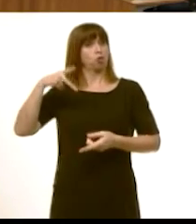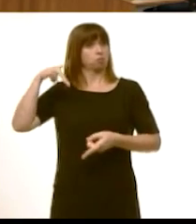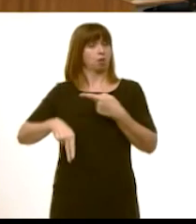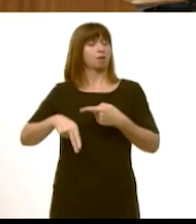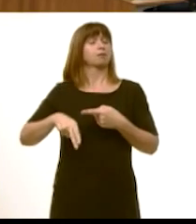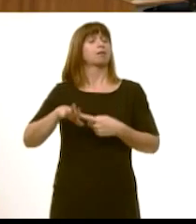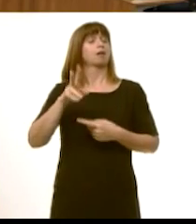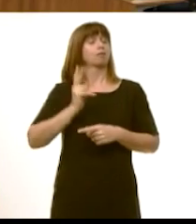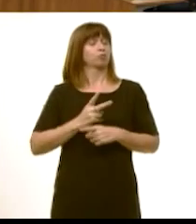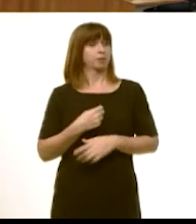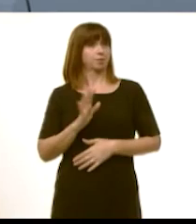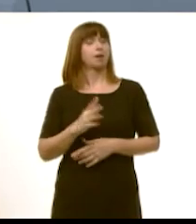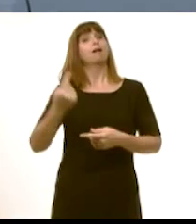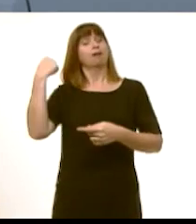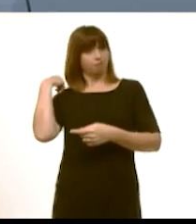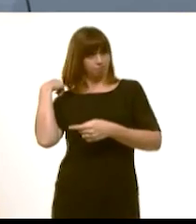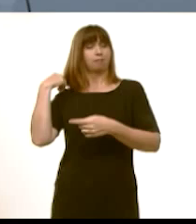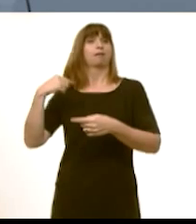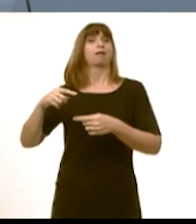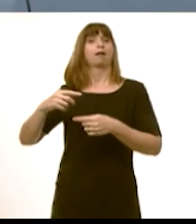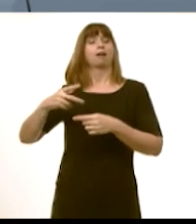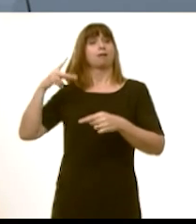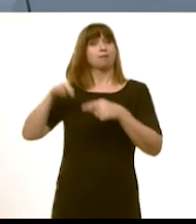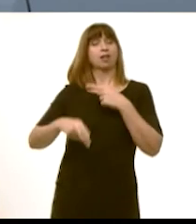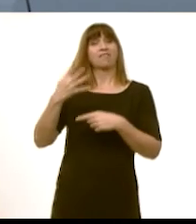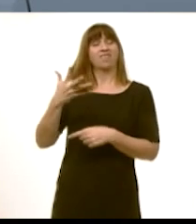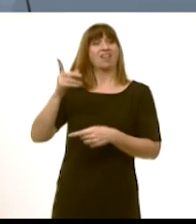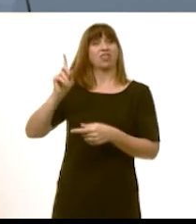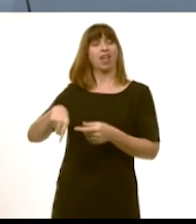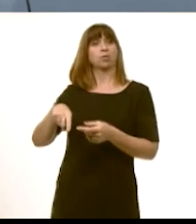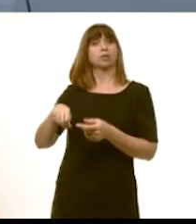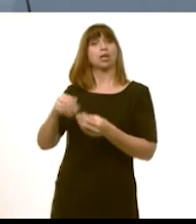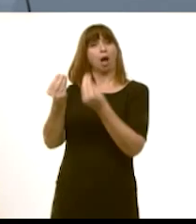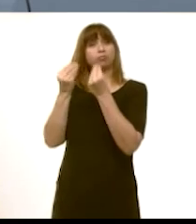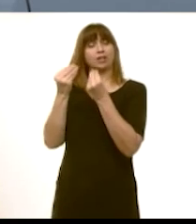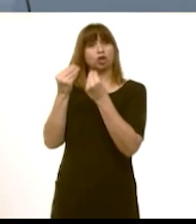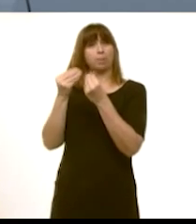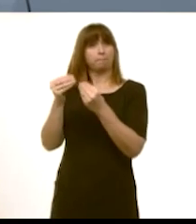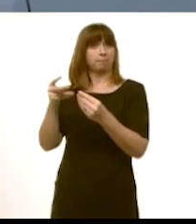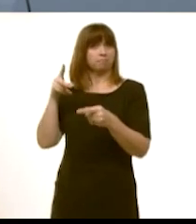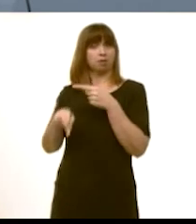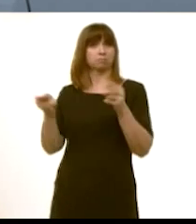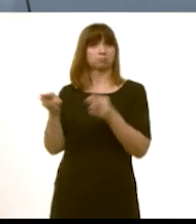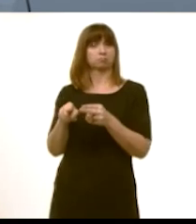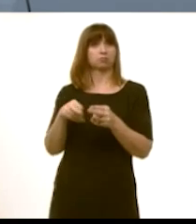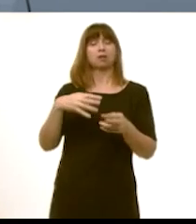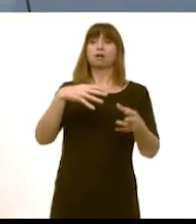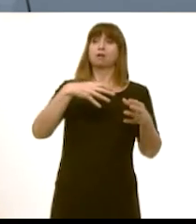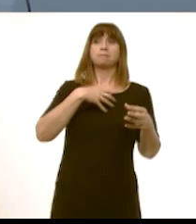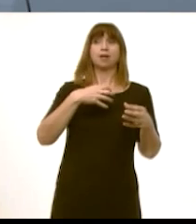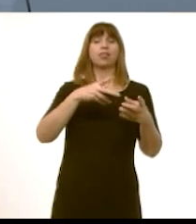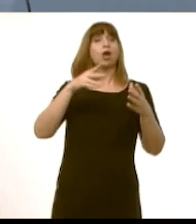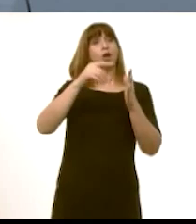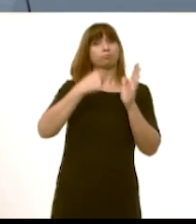We saw that in the last budget round where you cut 5,000 apprenticeship places. The manifesto for further education colleges was